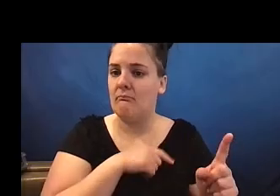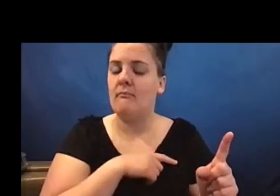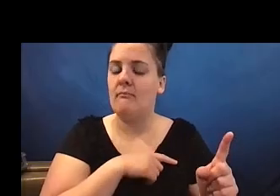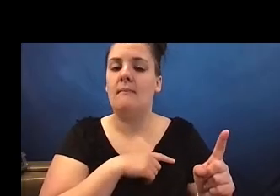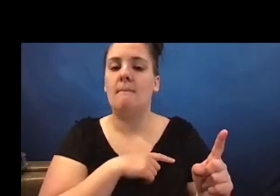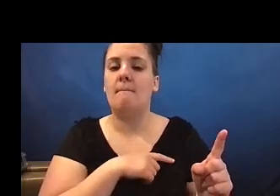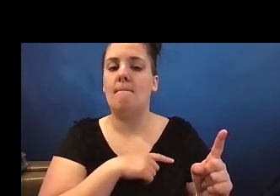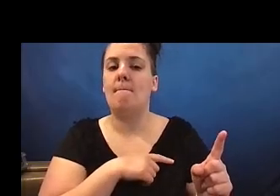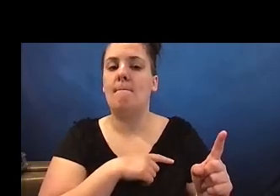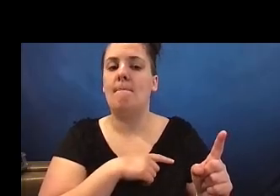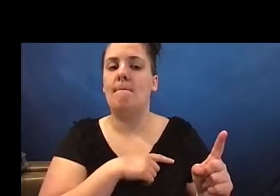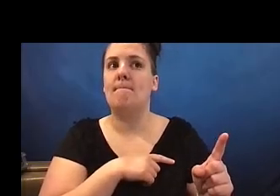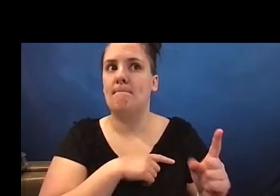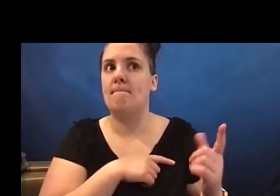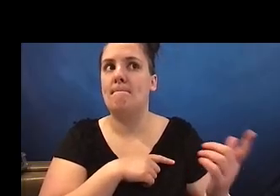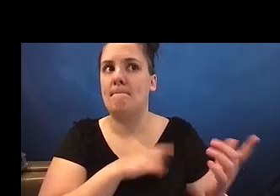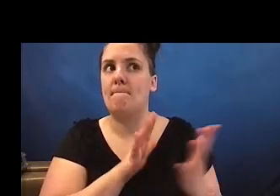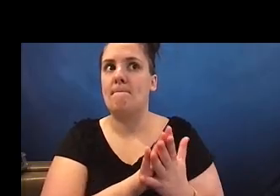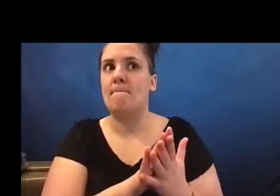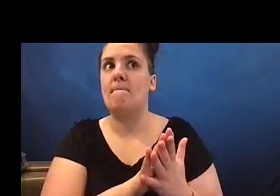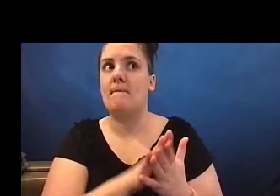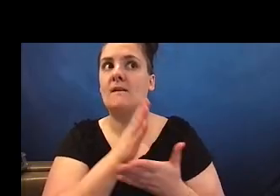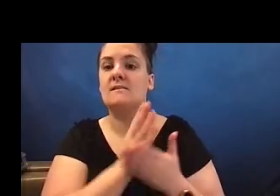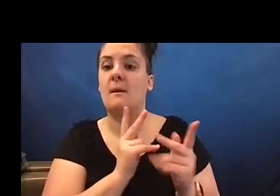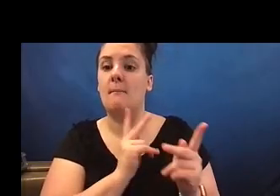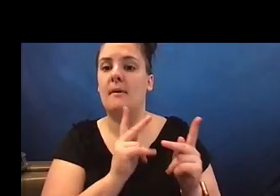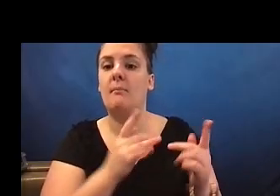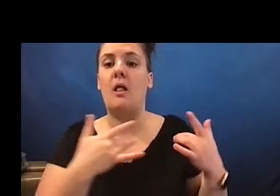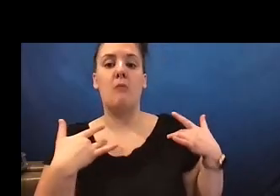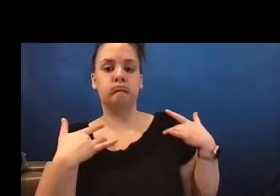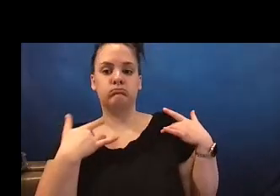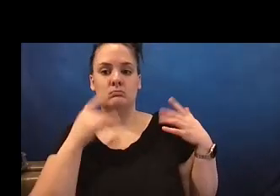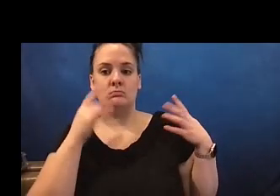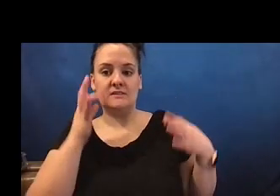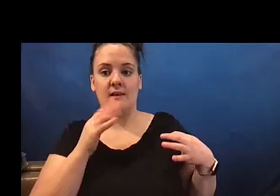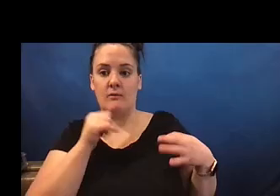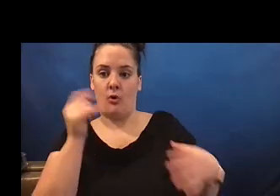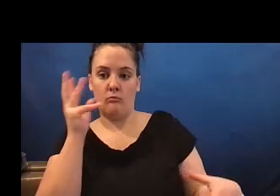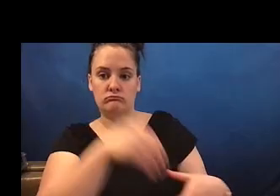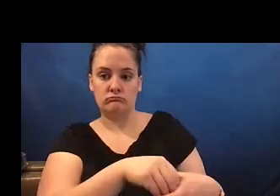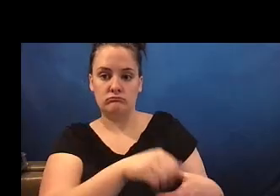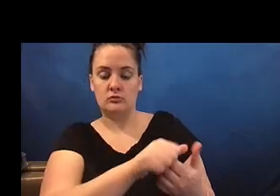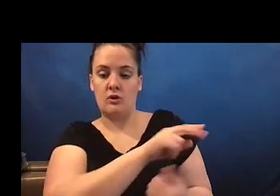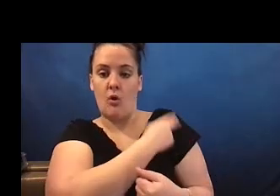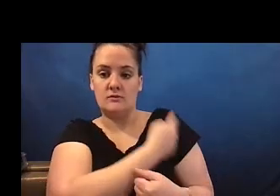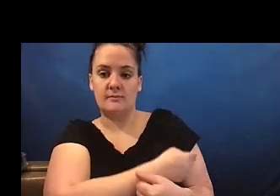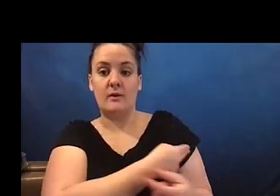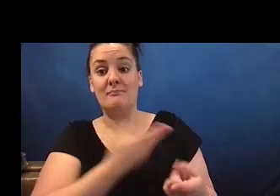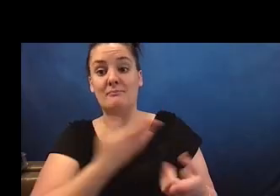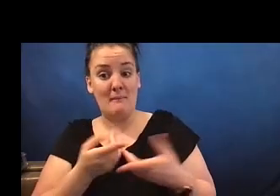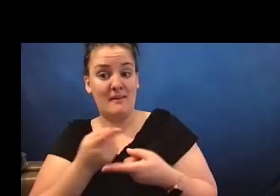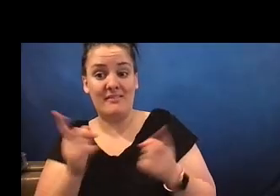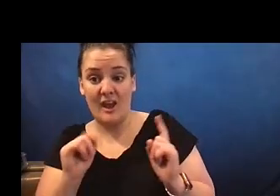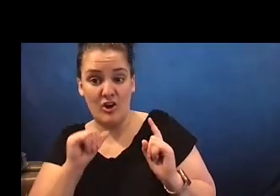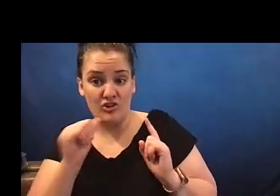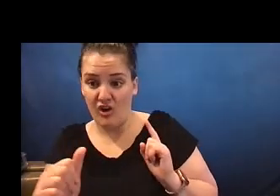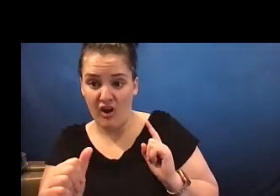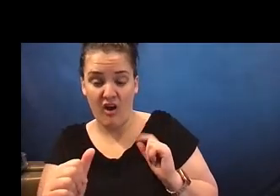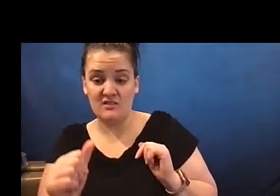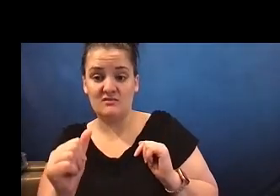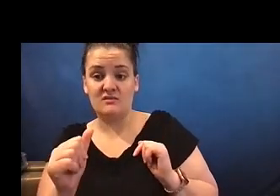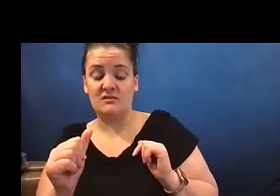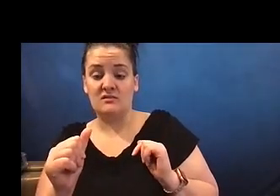people away who perhaps might not be undocumented, who are simply afraid of what's going on in the country.